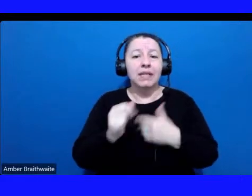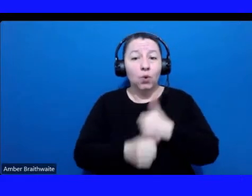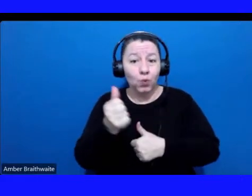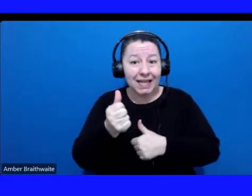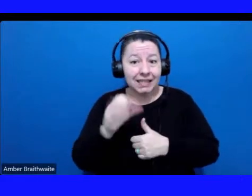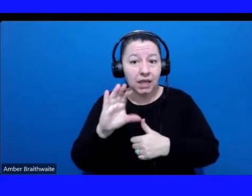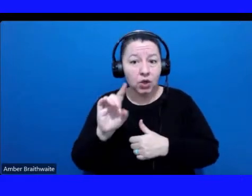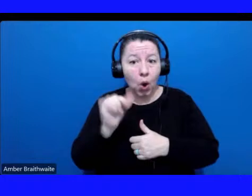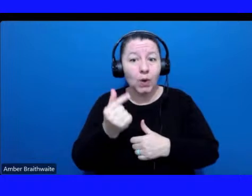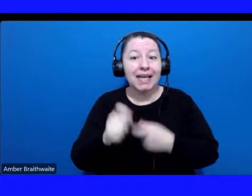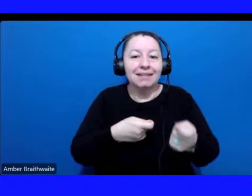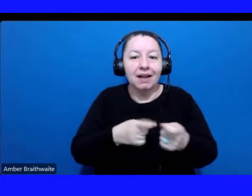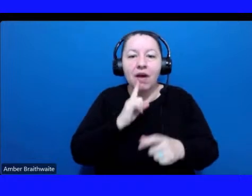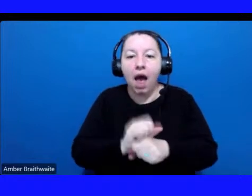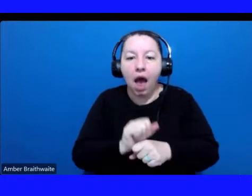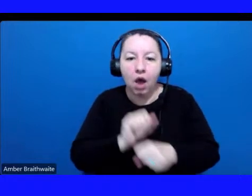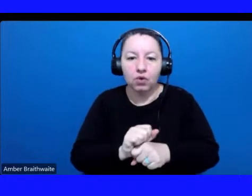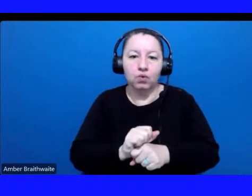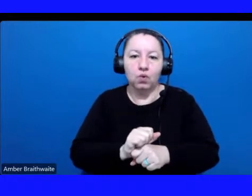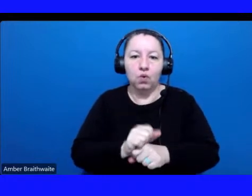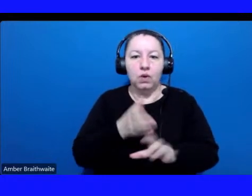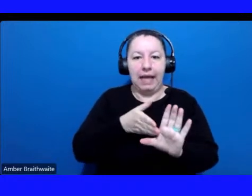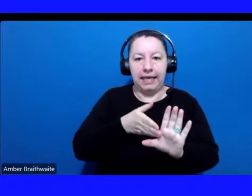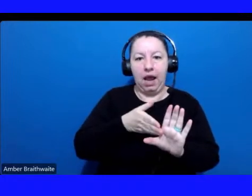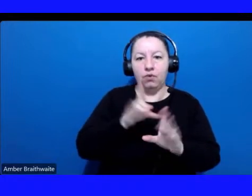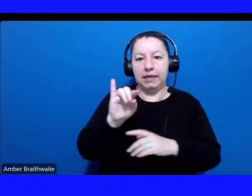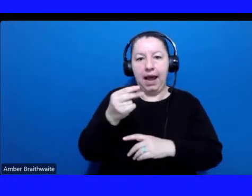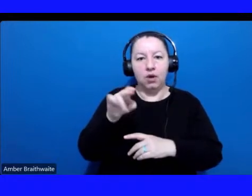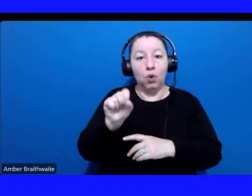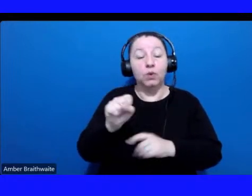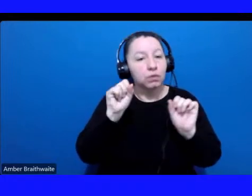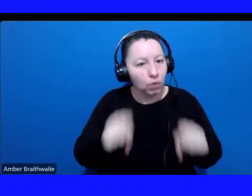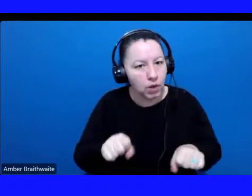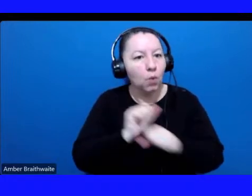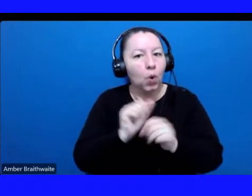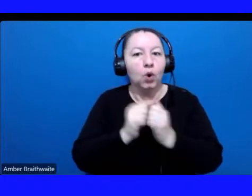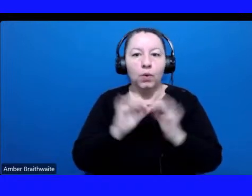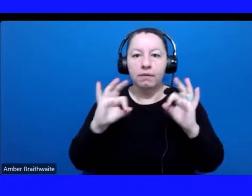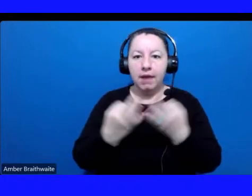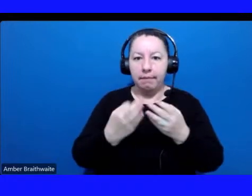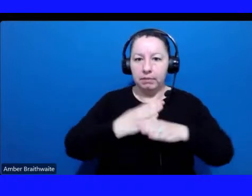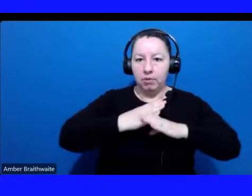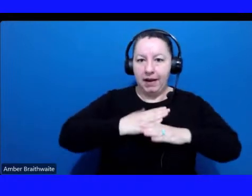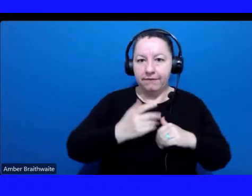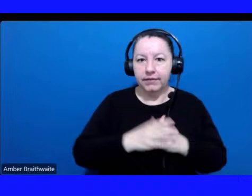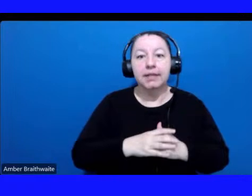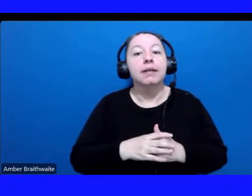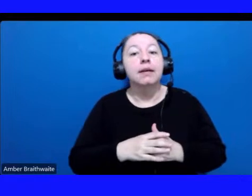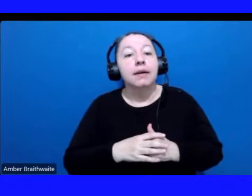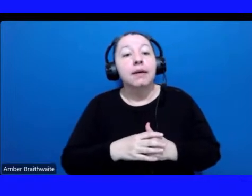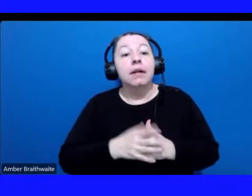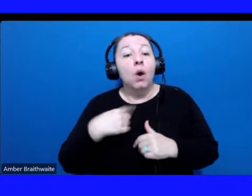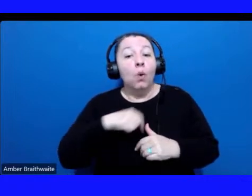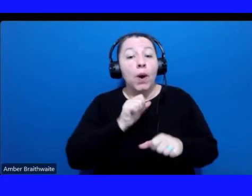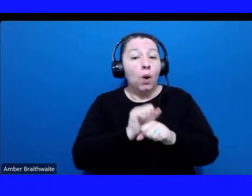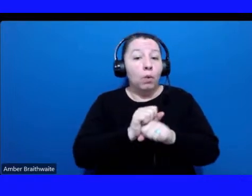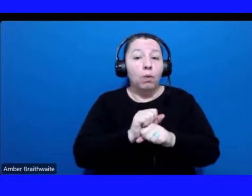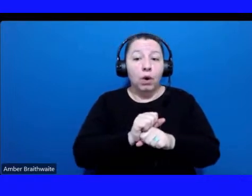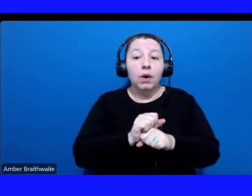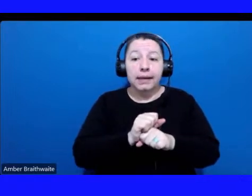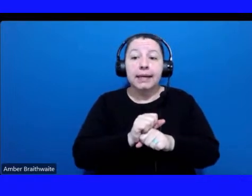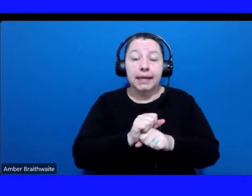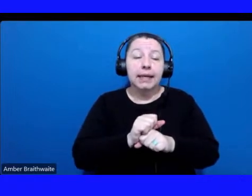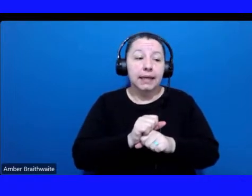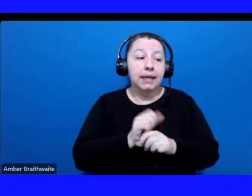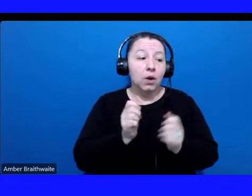by a licensed person. We historically have not done that. And we're going through a culture change. So in addition to the many things social workers